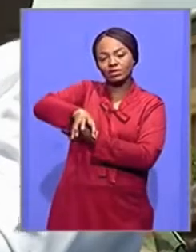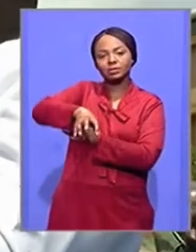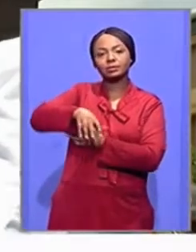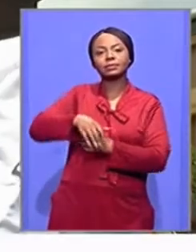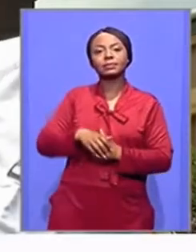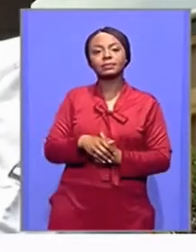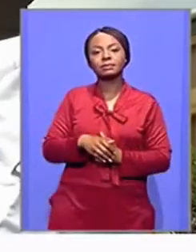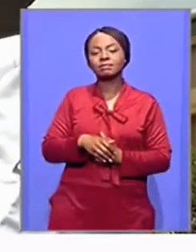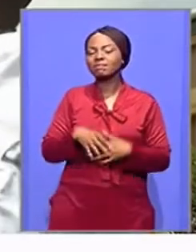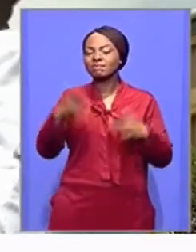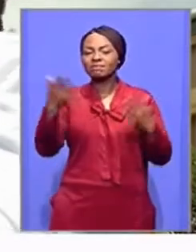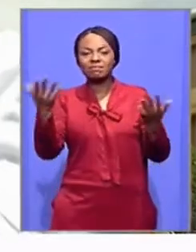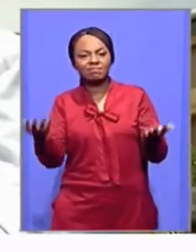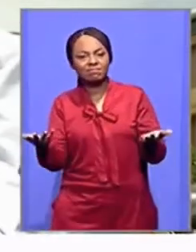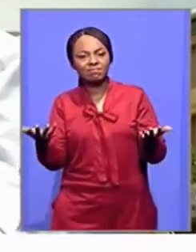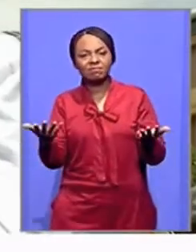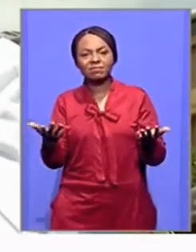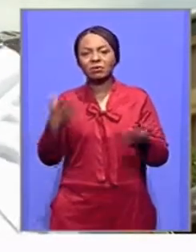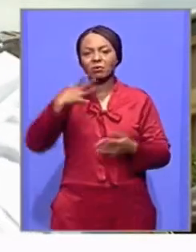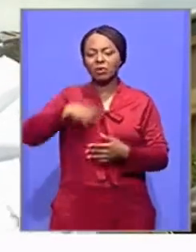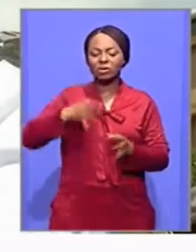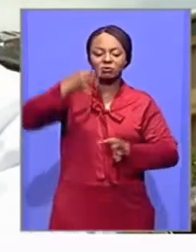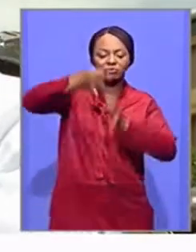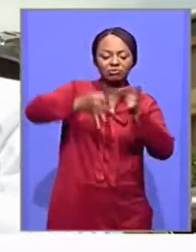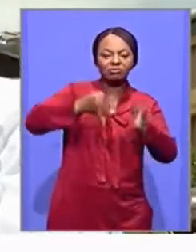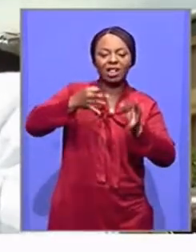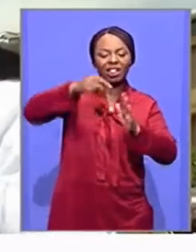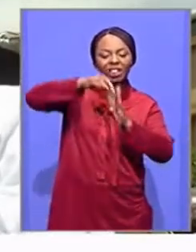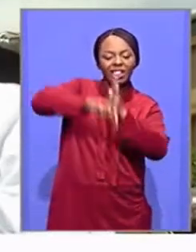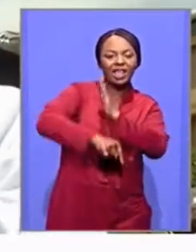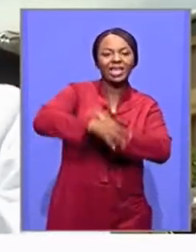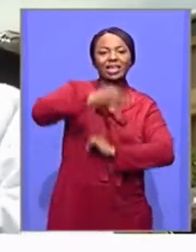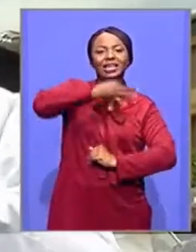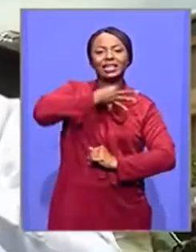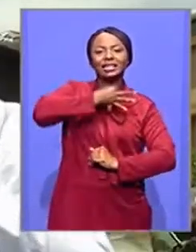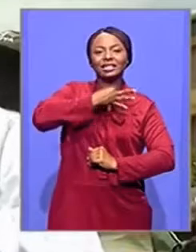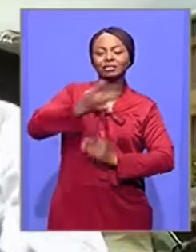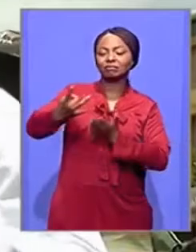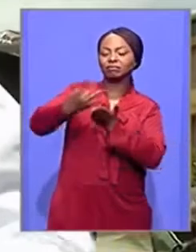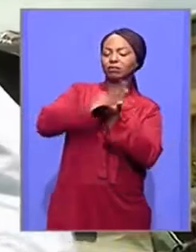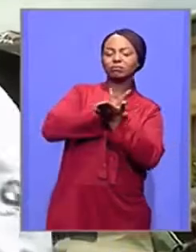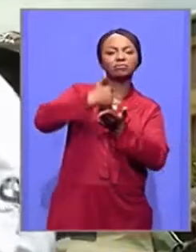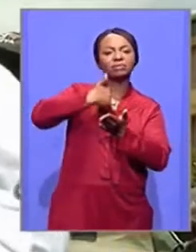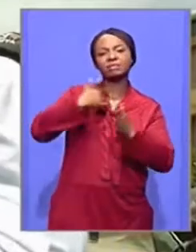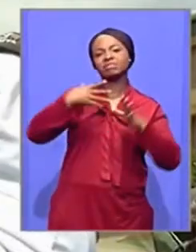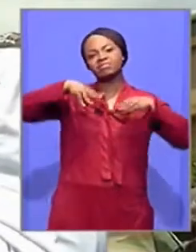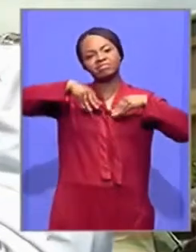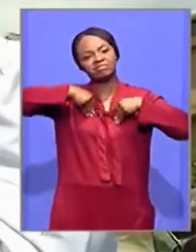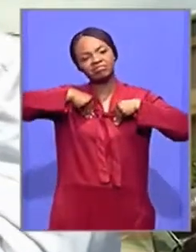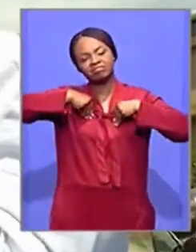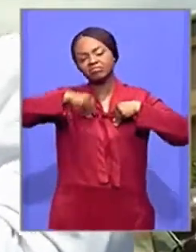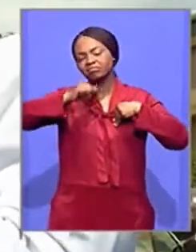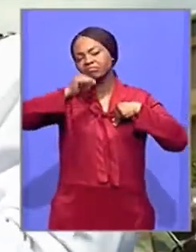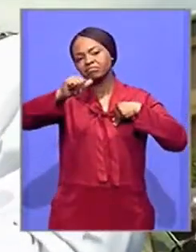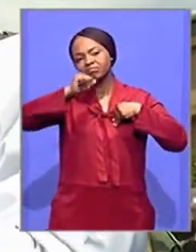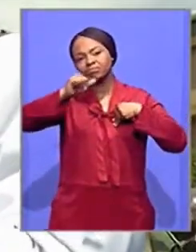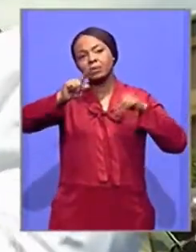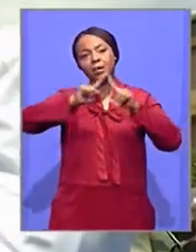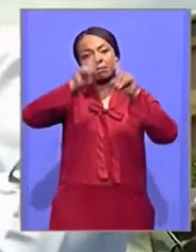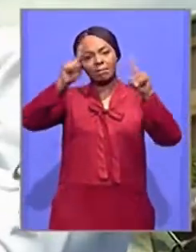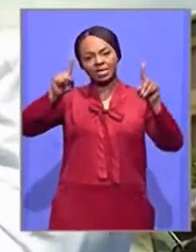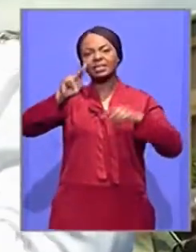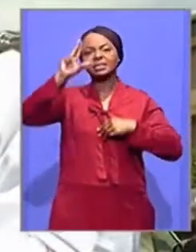to whether you can want to define it in English to dismiss me is accepted. But I'm going to